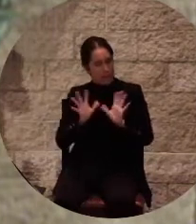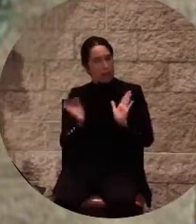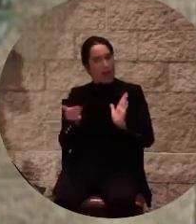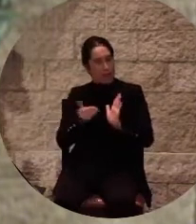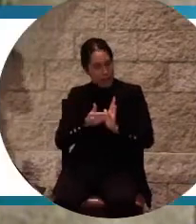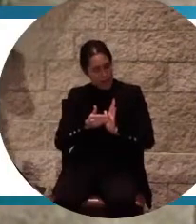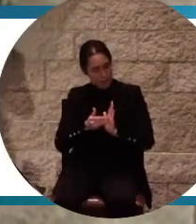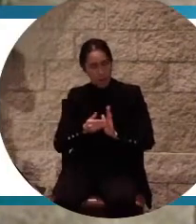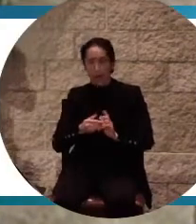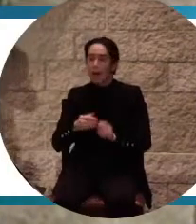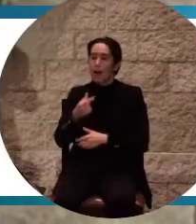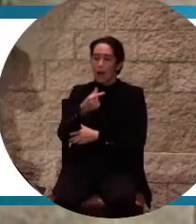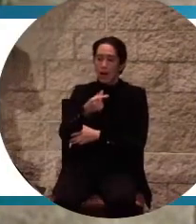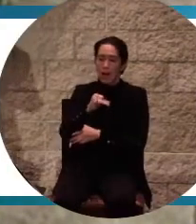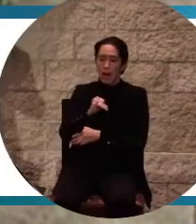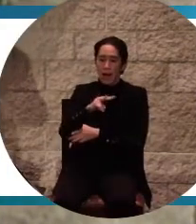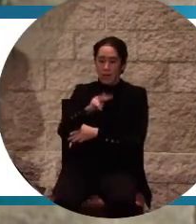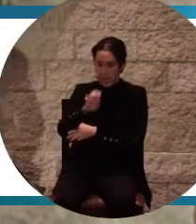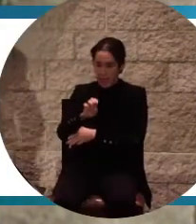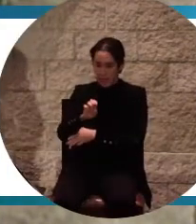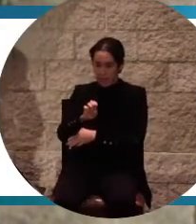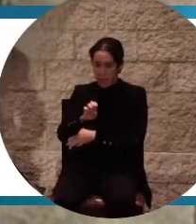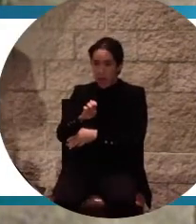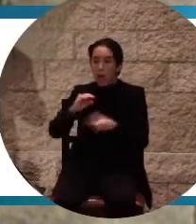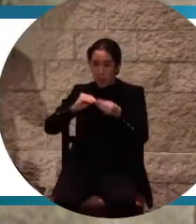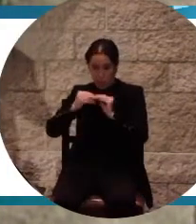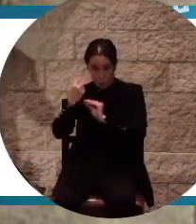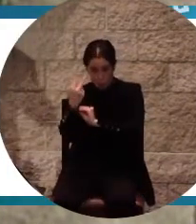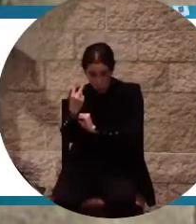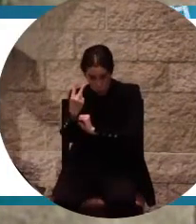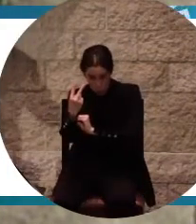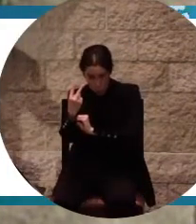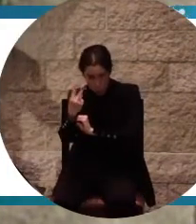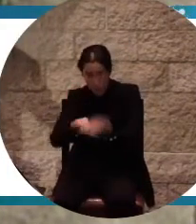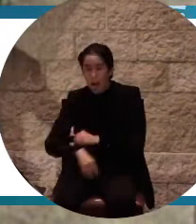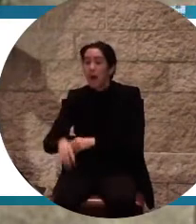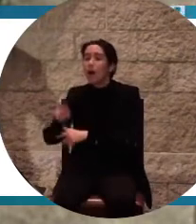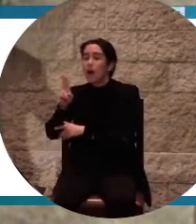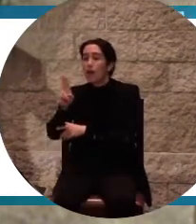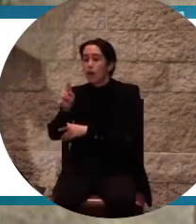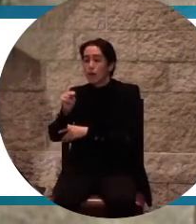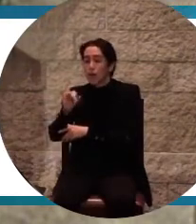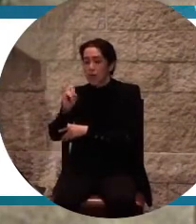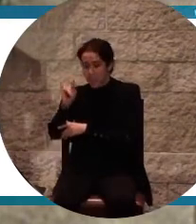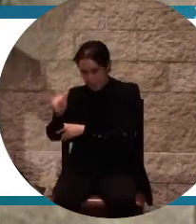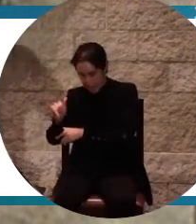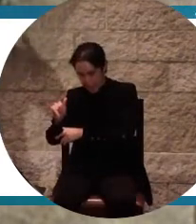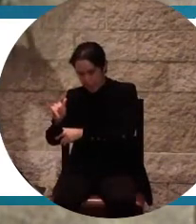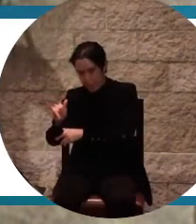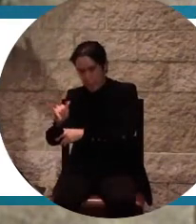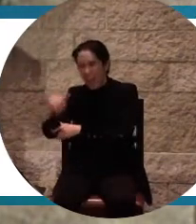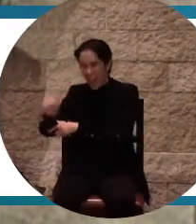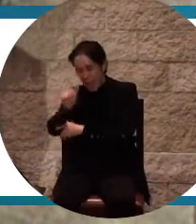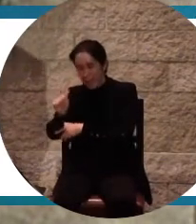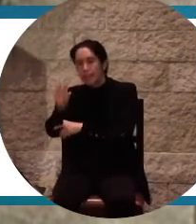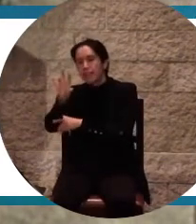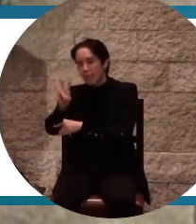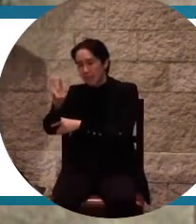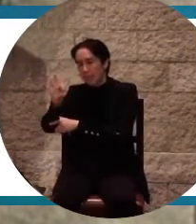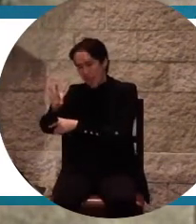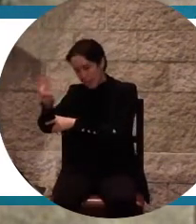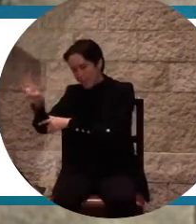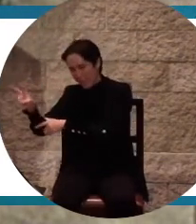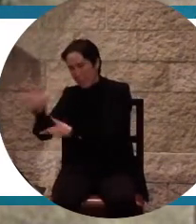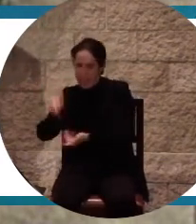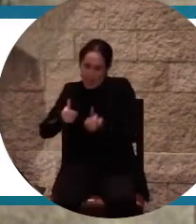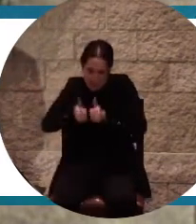two. Give to Unity at 77977. That's a text thing. Newfangled. I don't know.